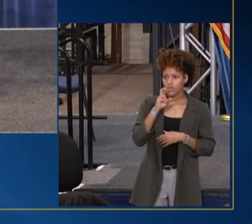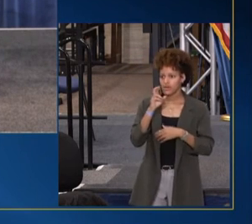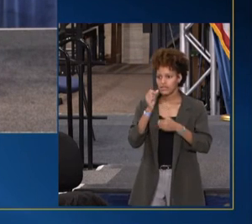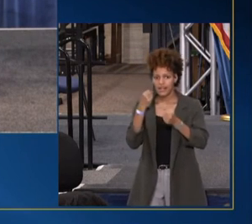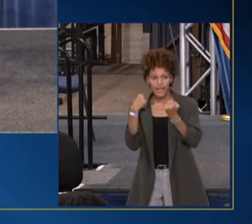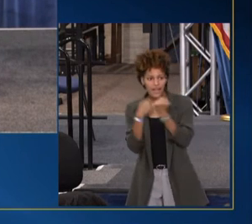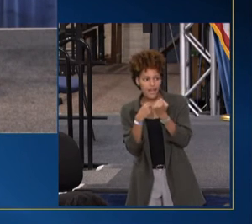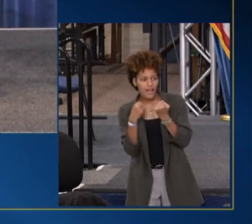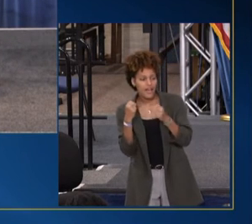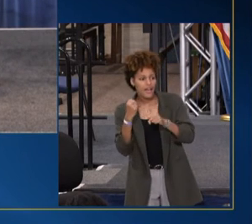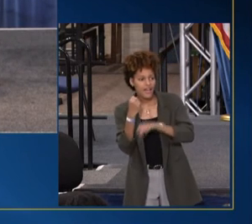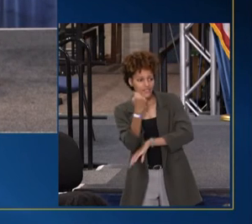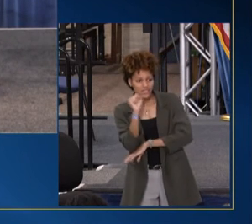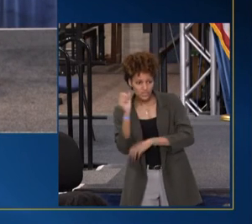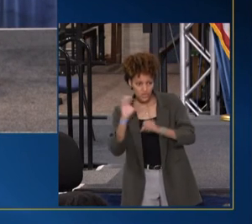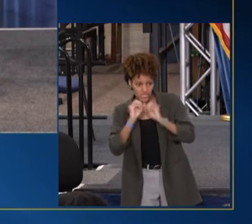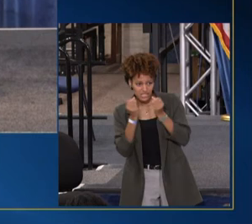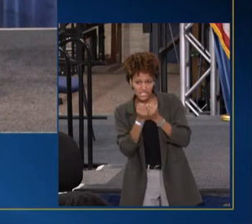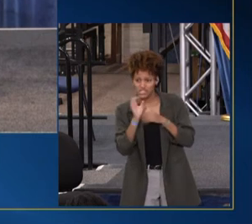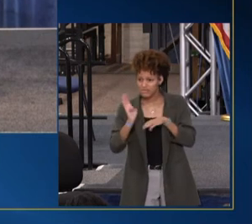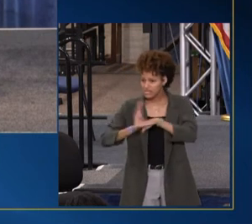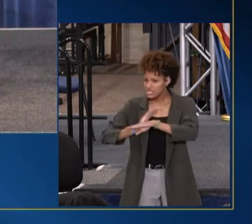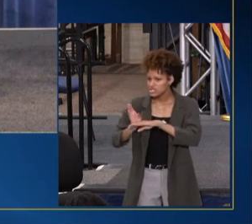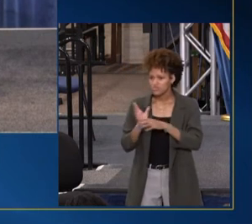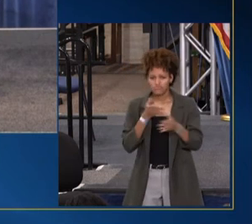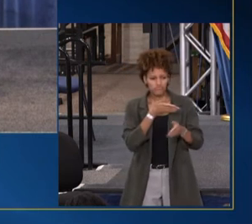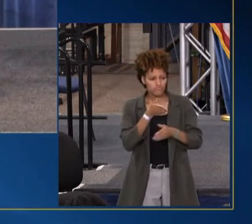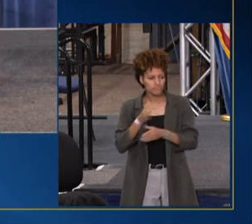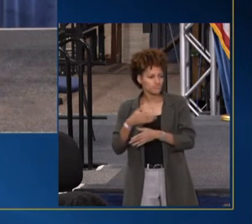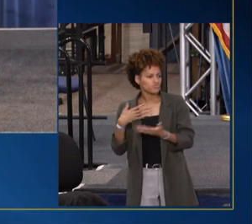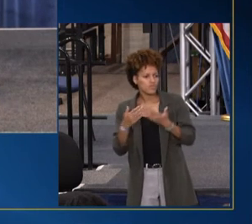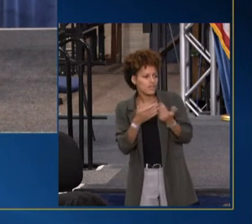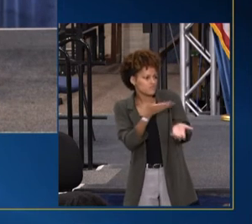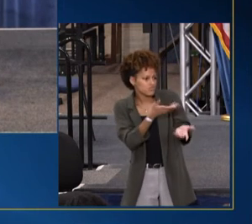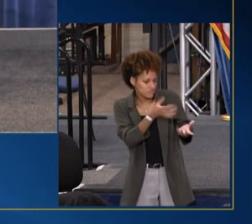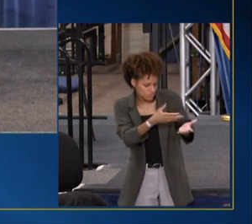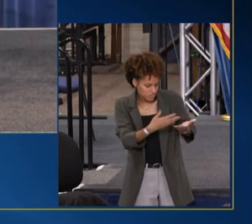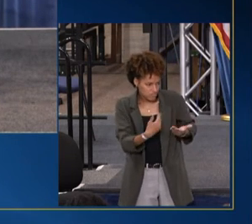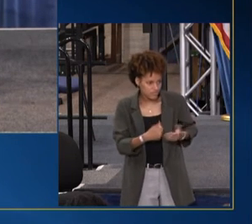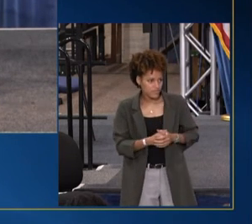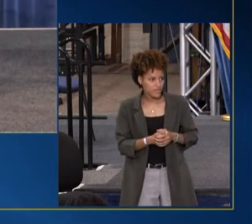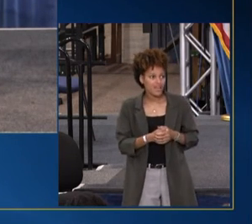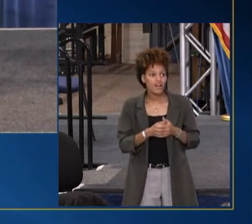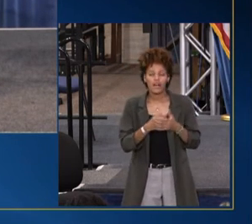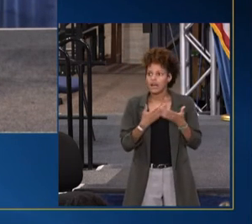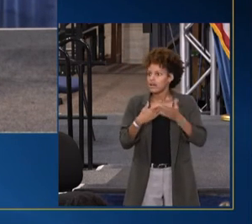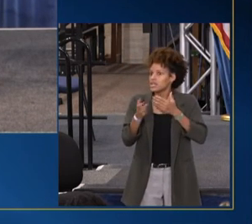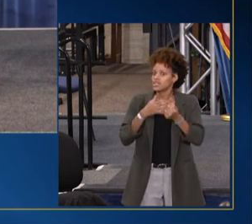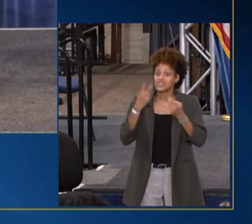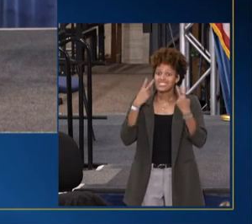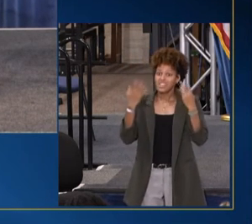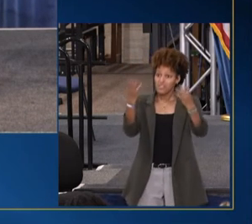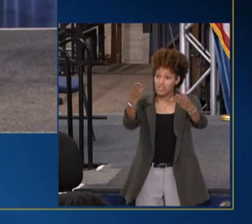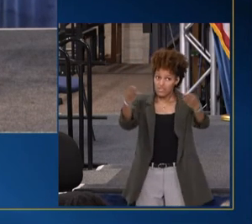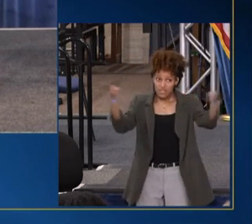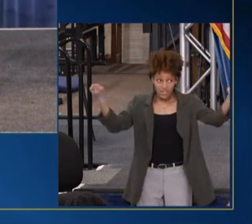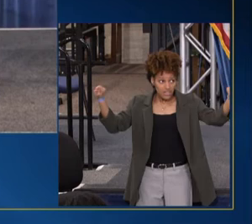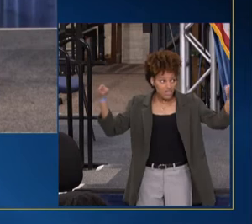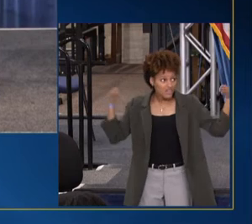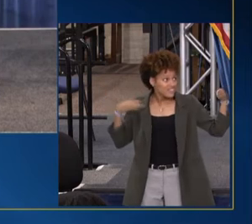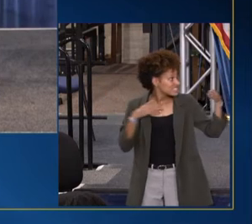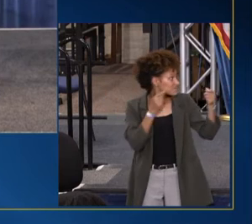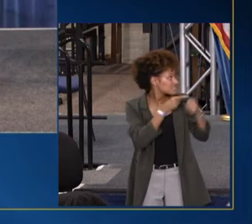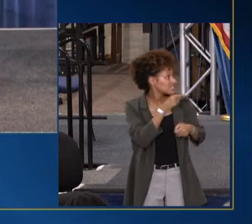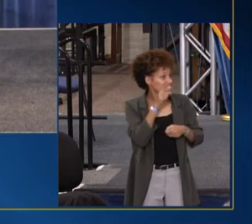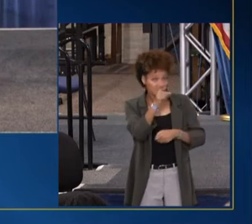advocacy organizations or in business or wherever? It matters. I mean, look at these walls that we're sitting in, especially this one wall